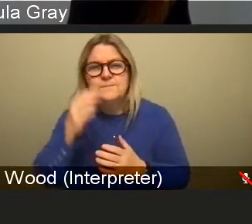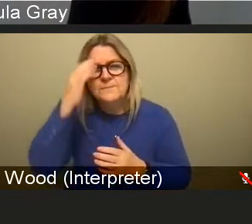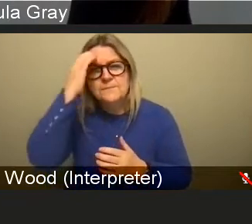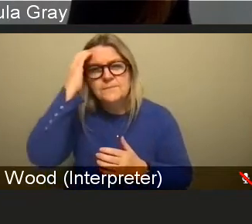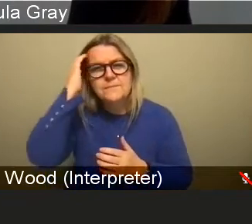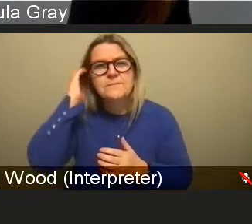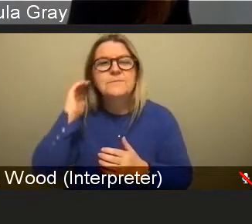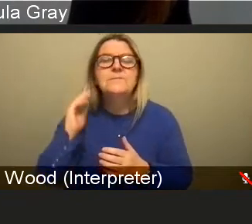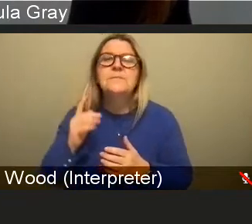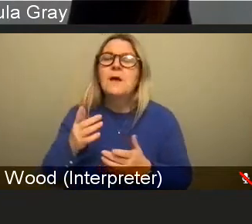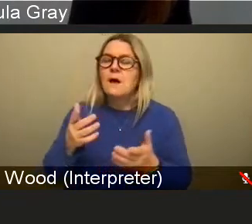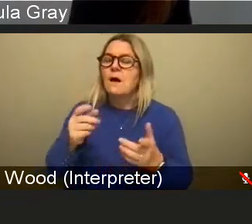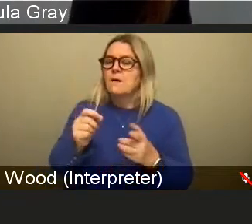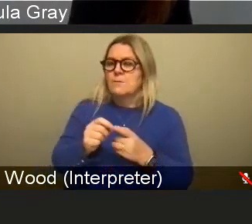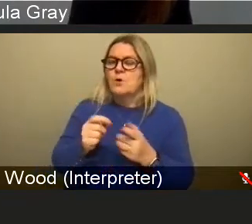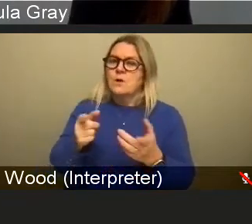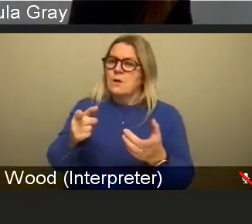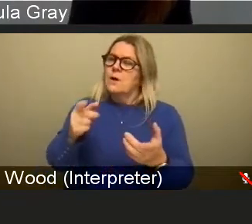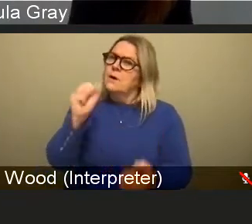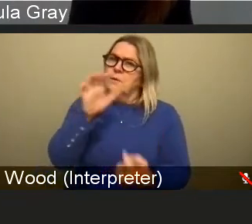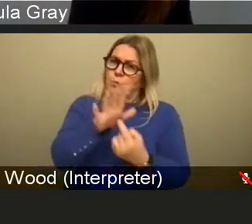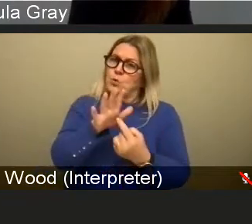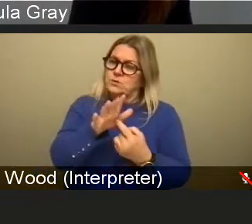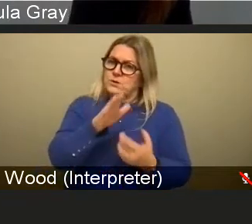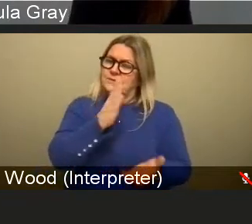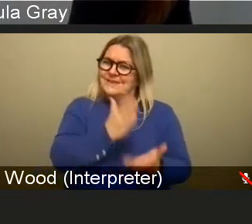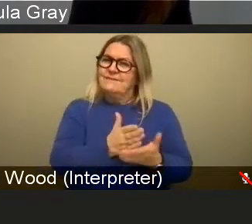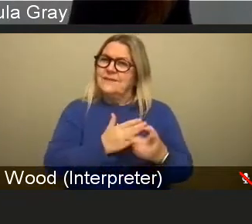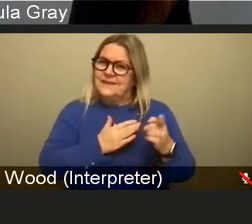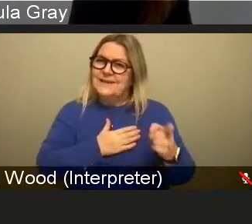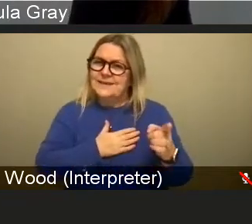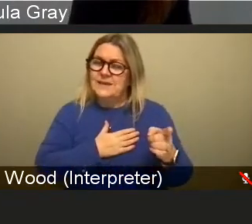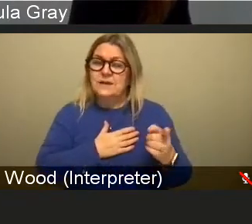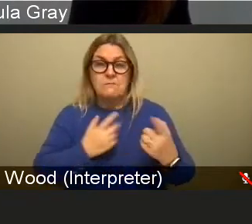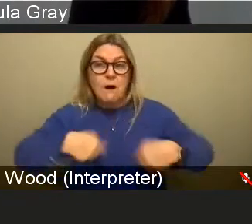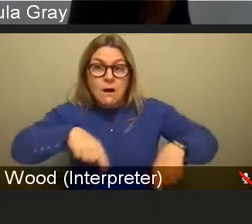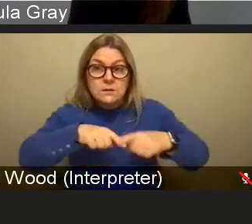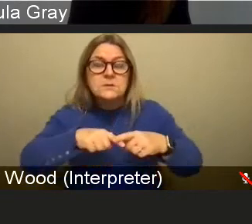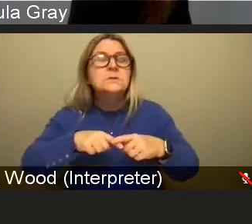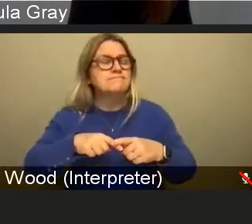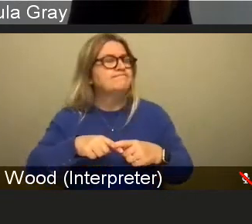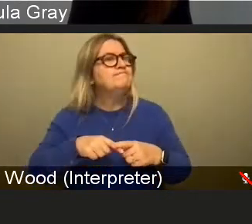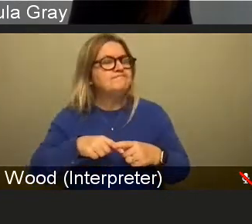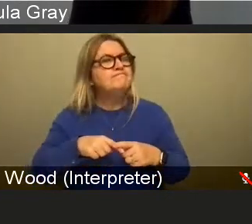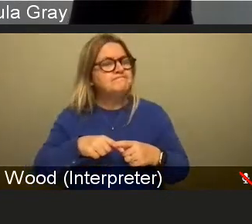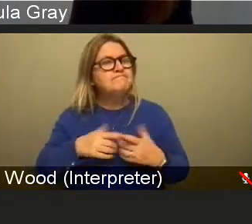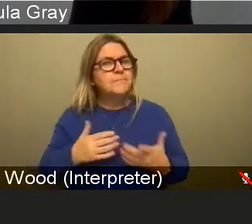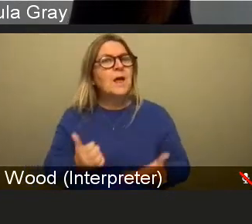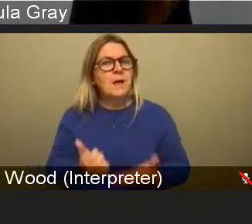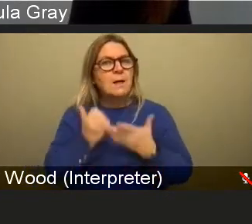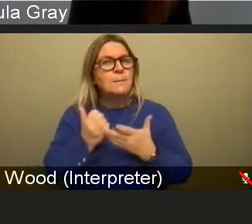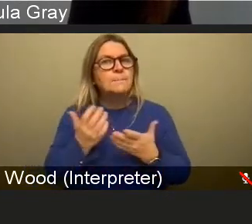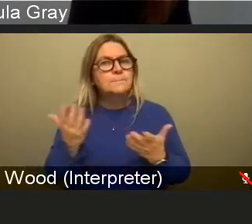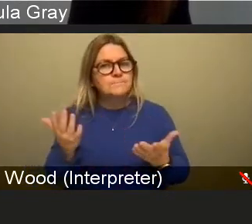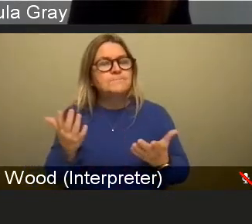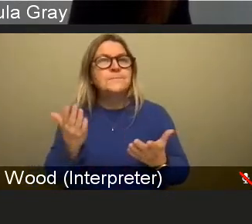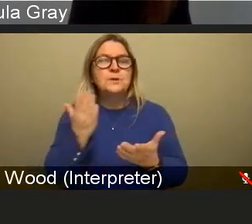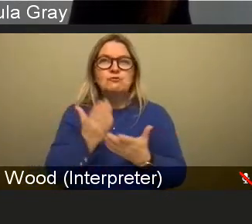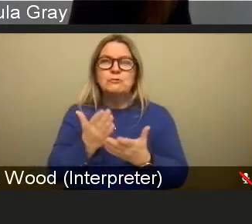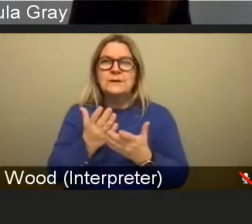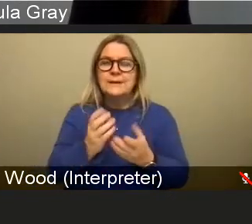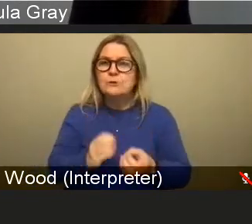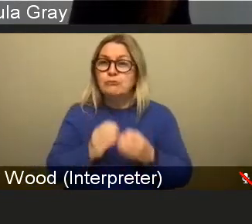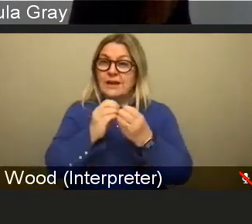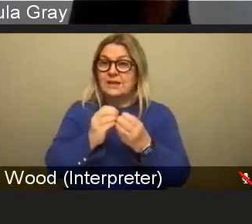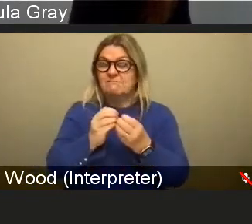very important. And for us, it's made a huge difference in our ability to effect change within the organisation